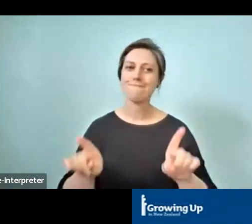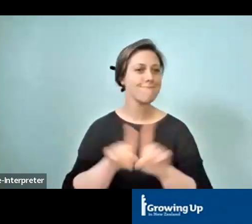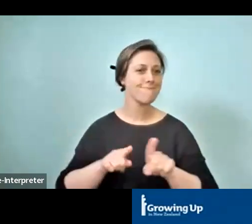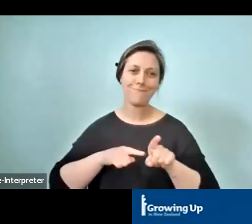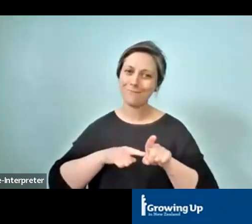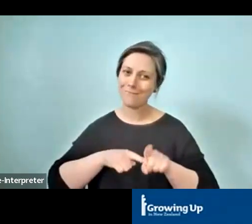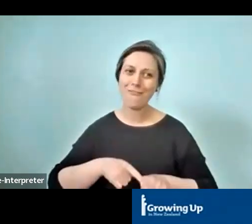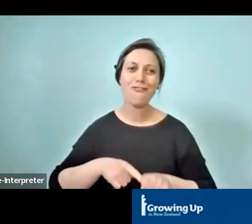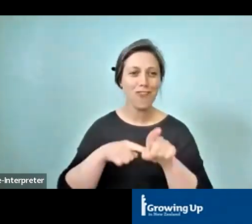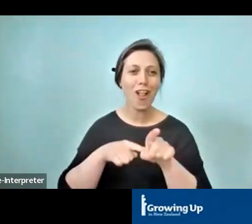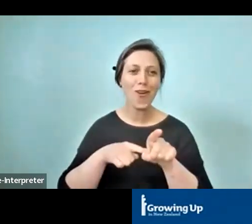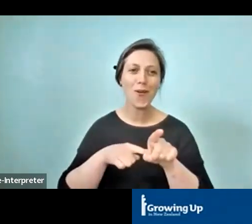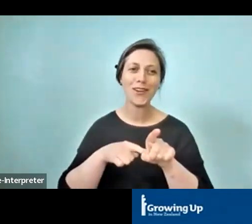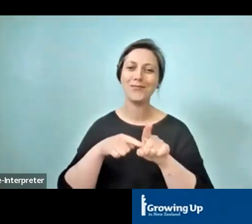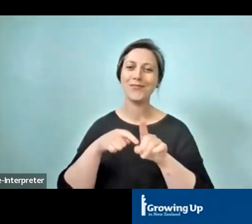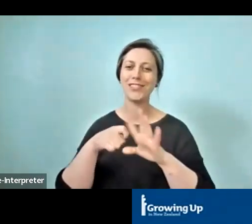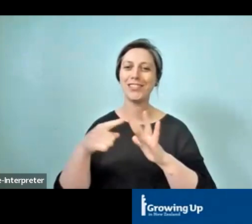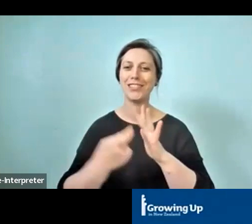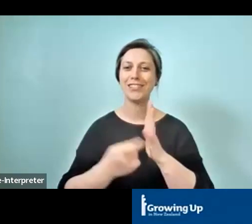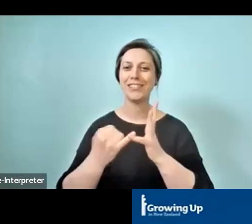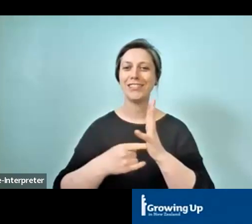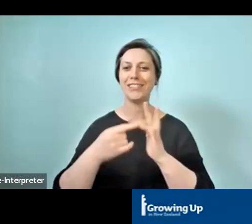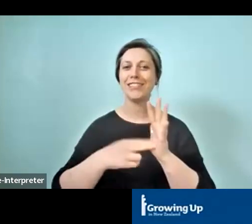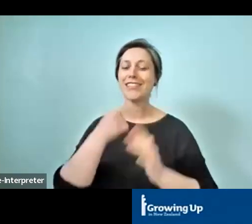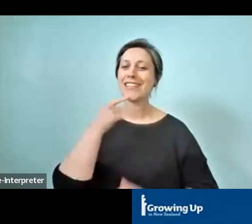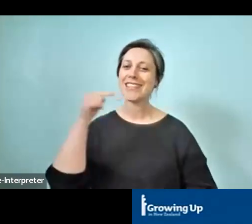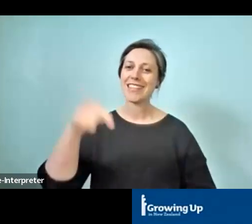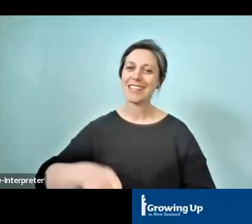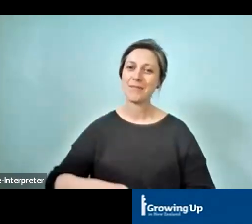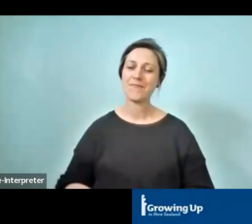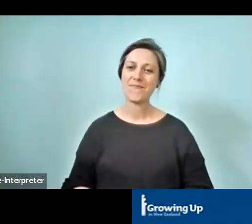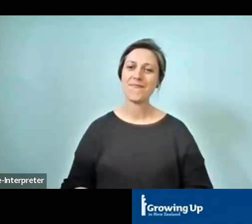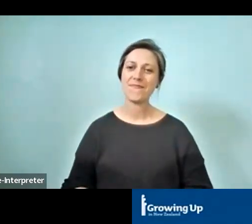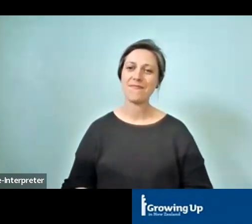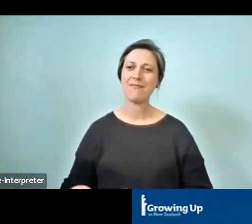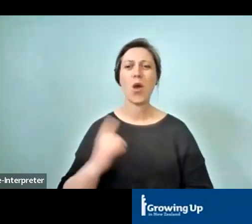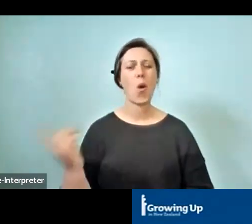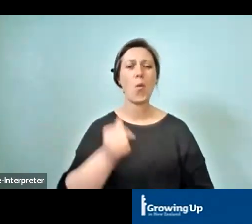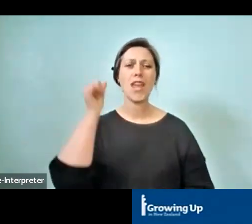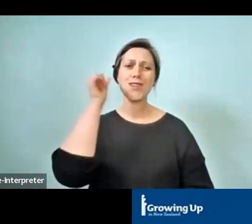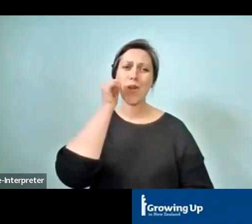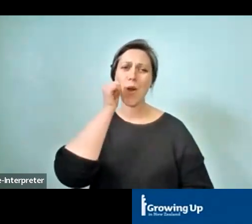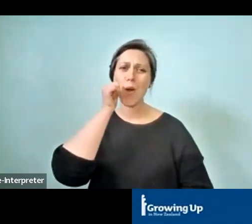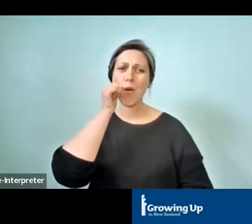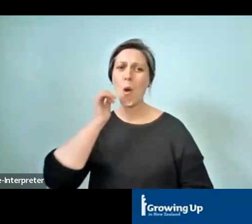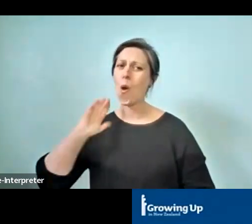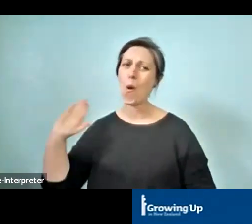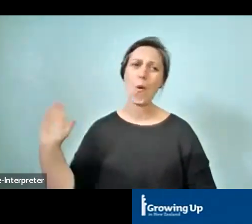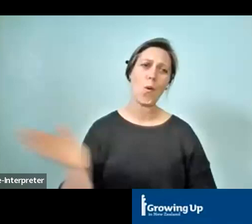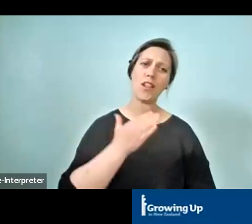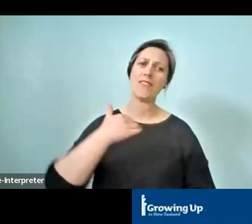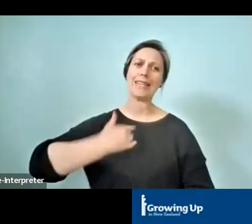on Kirsten's line here, and we know it takes a village,